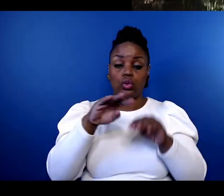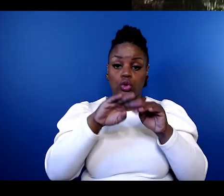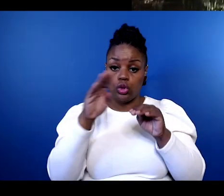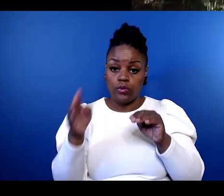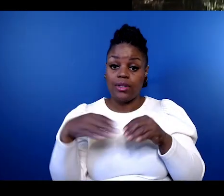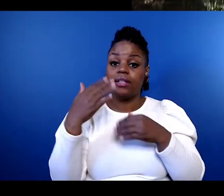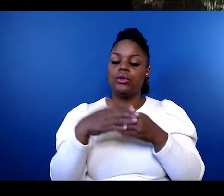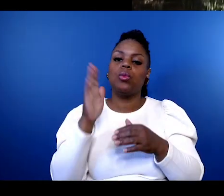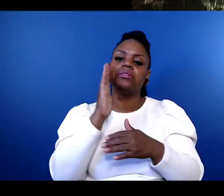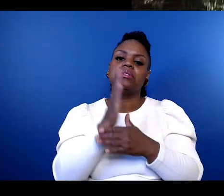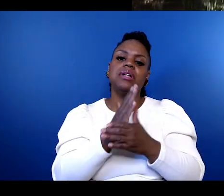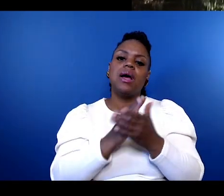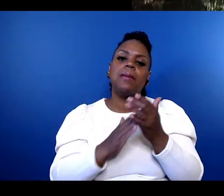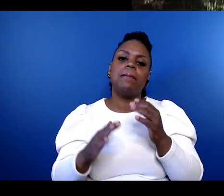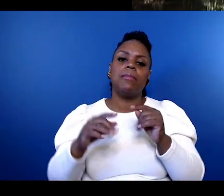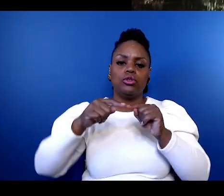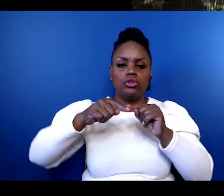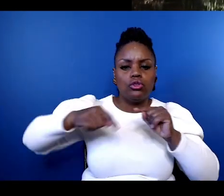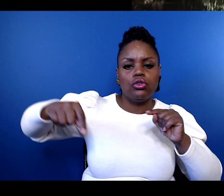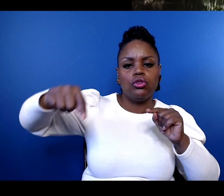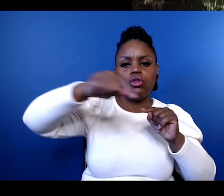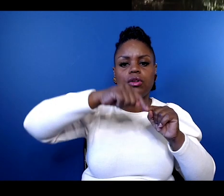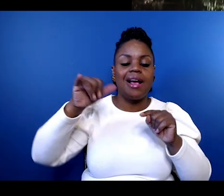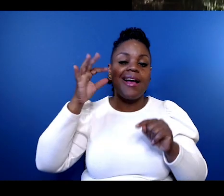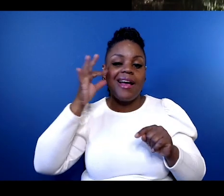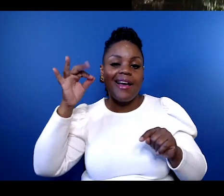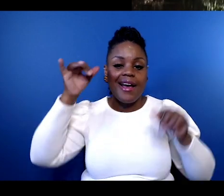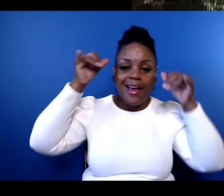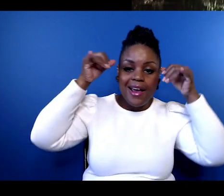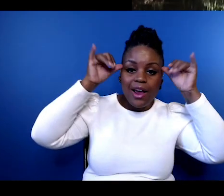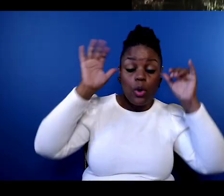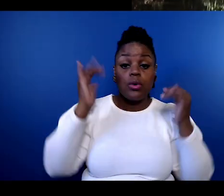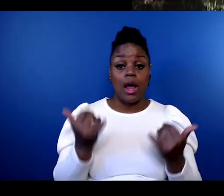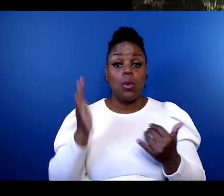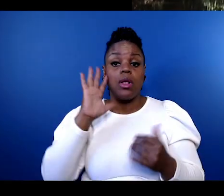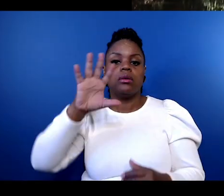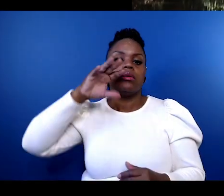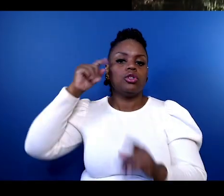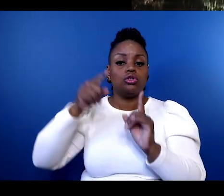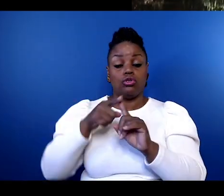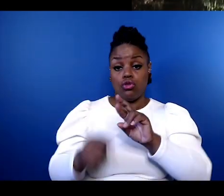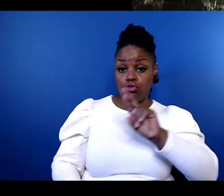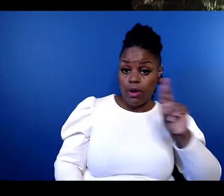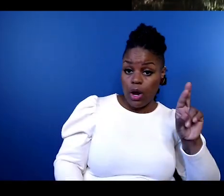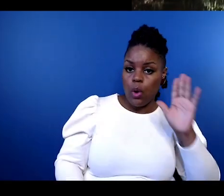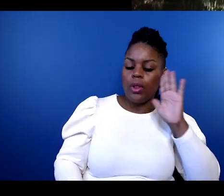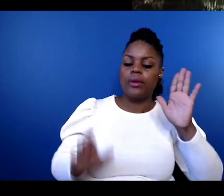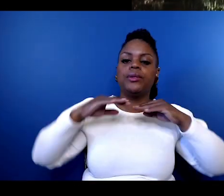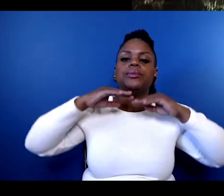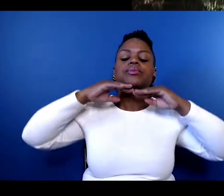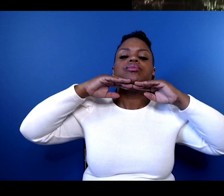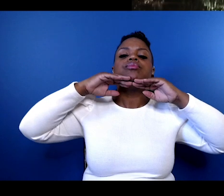Next, we're going to do some circular cat-cow. So we're inhaling to the right. With the hips and the head, we're going to lift the